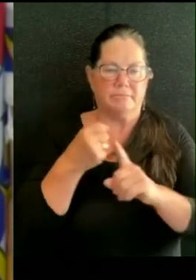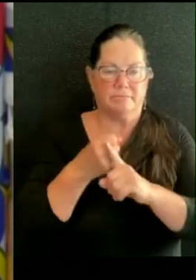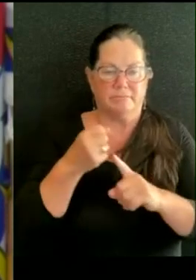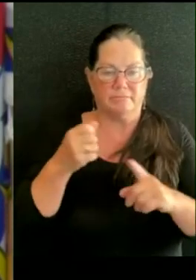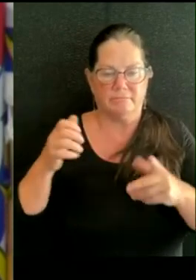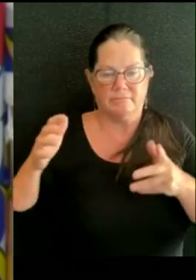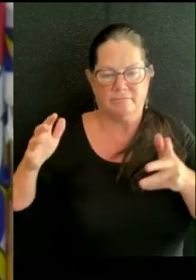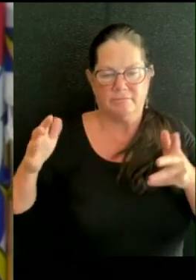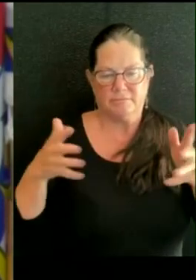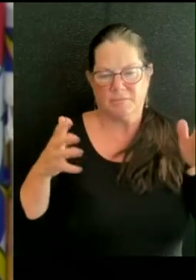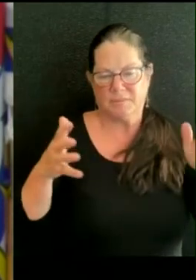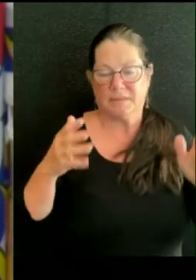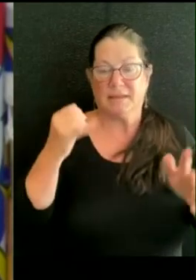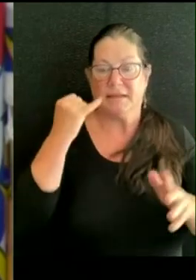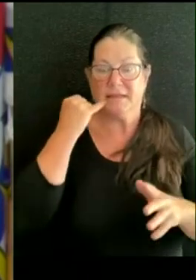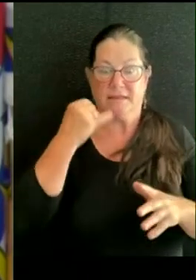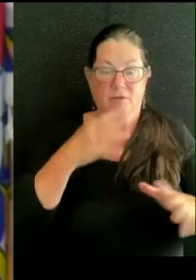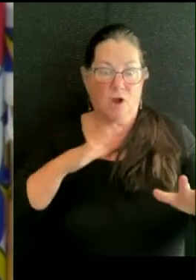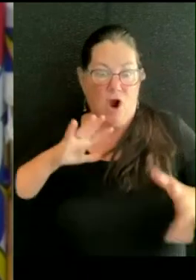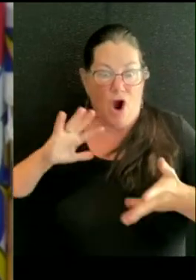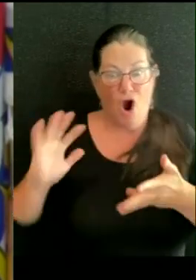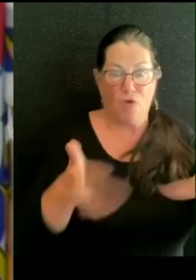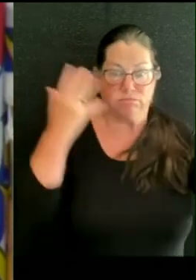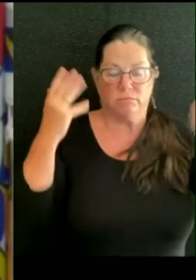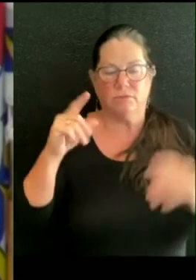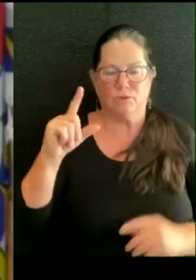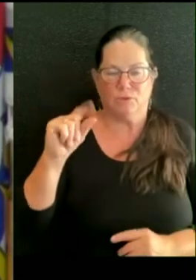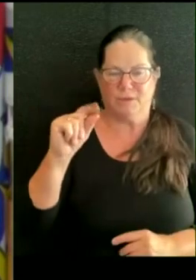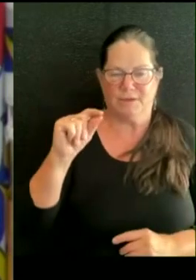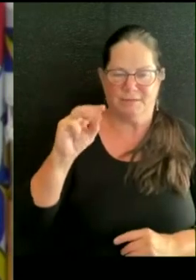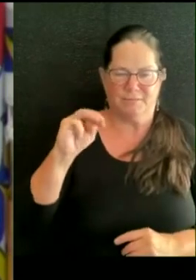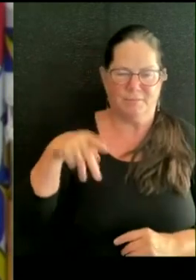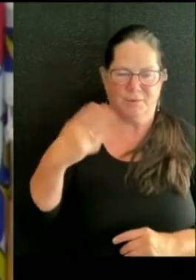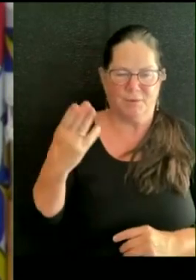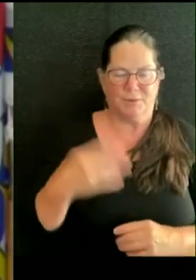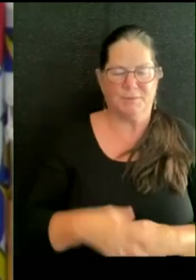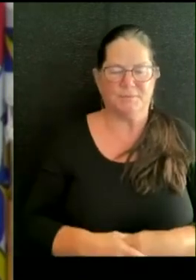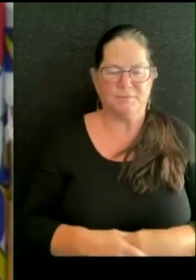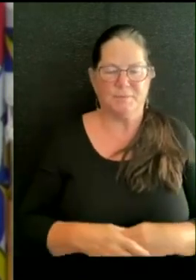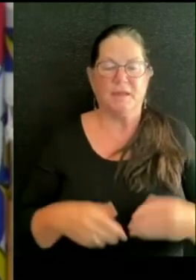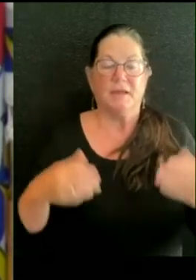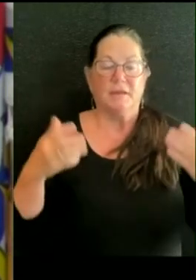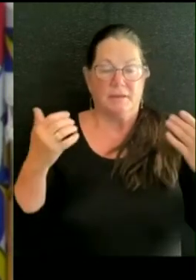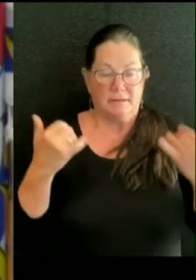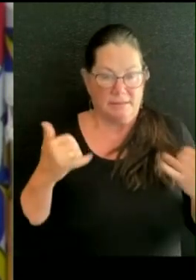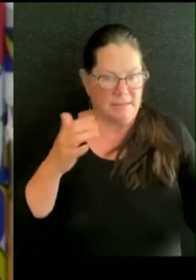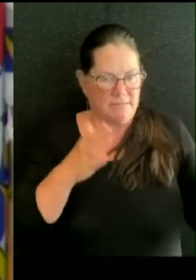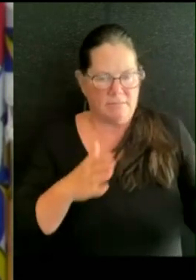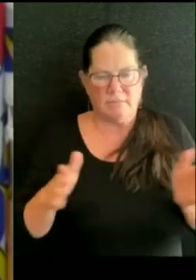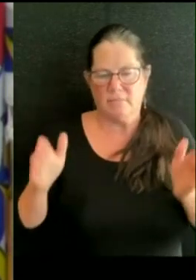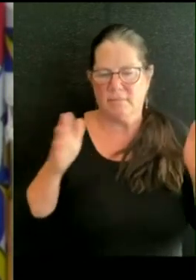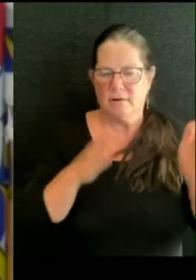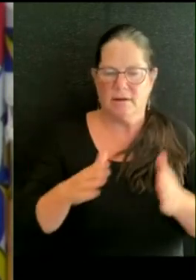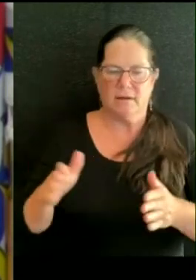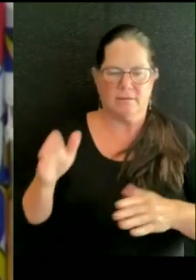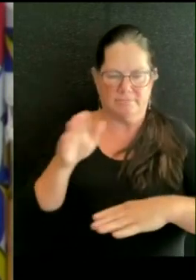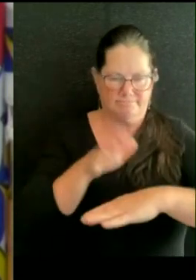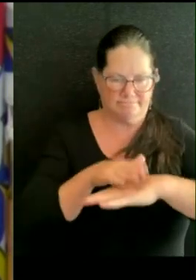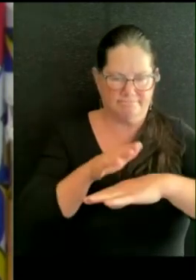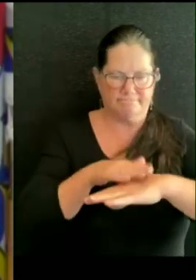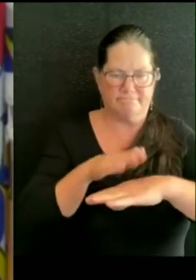20. Planned ignitions are being conducted in sections to ensure lower intensity fire